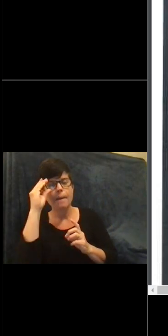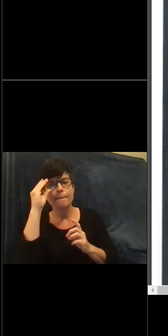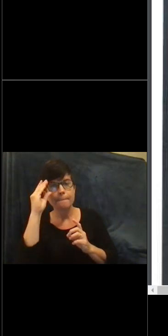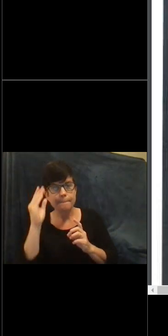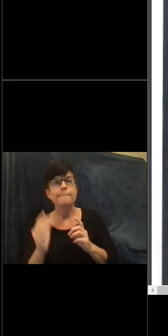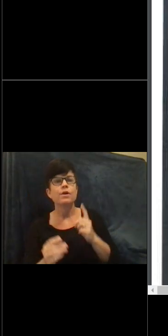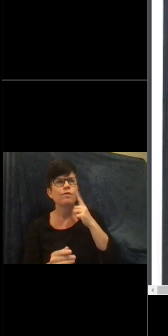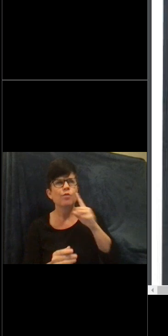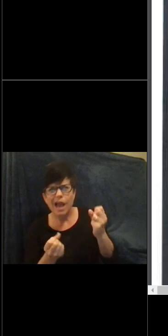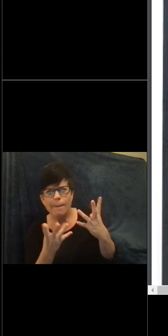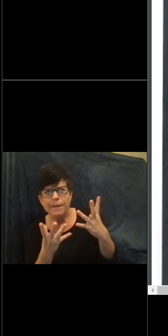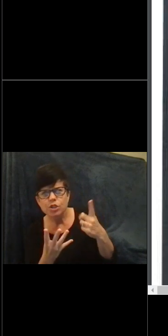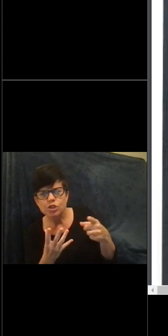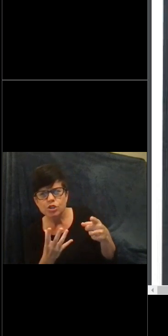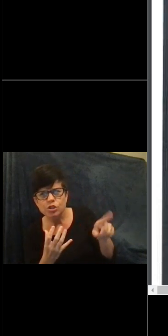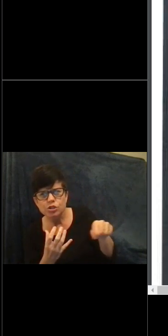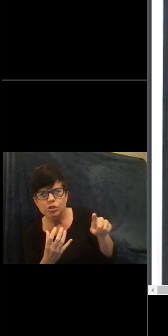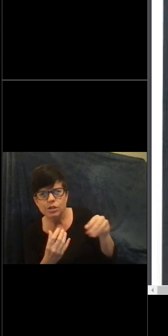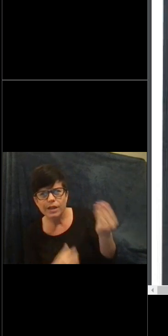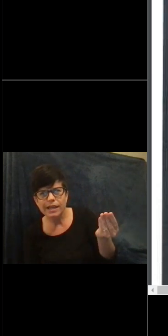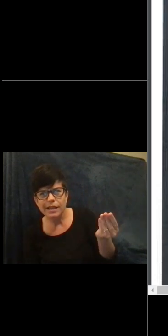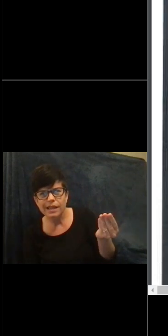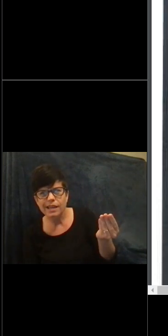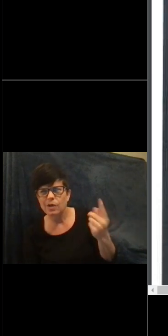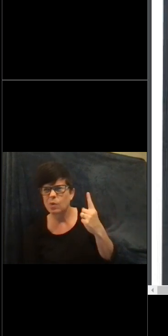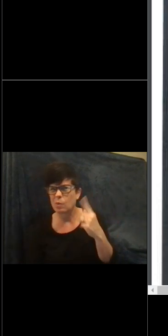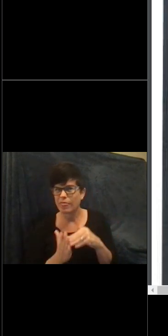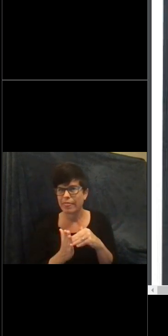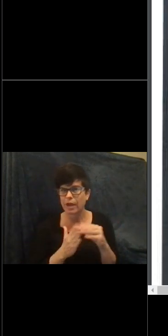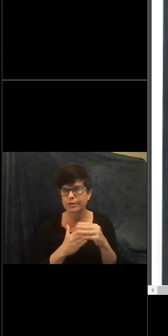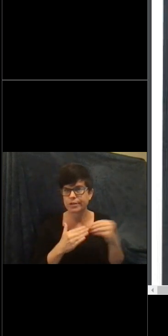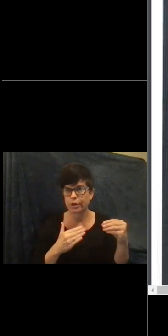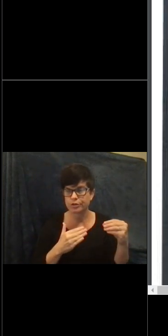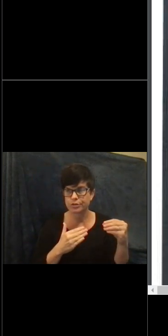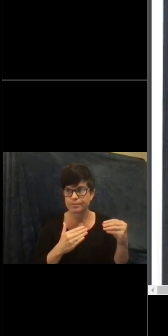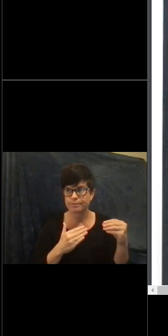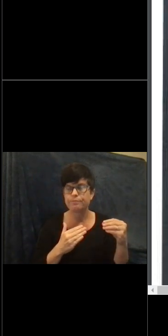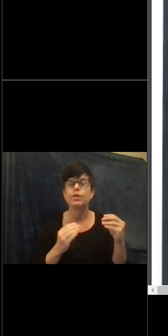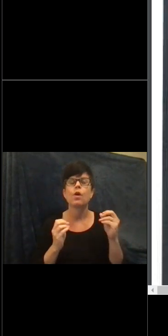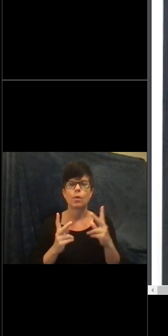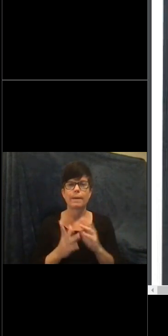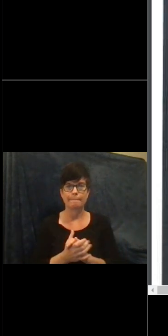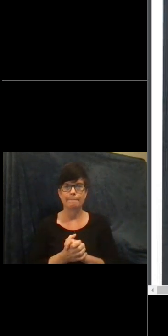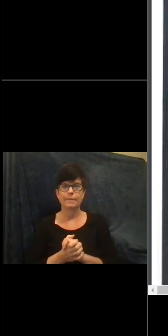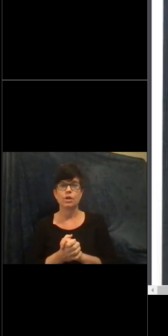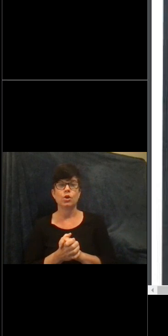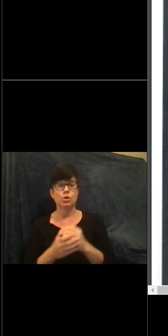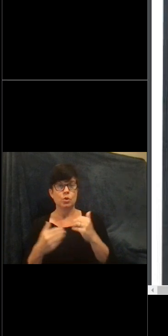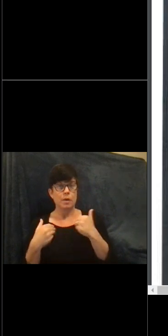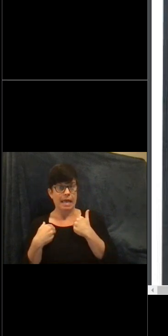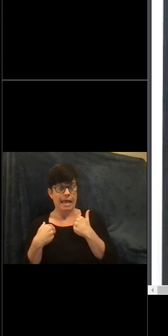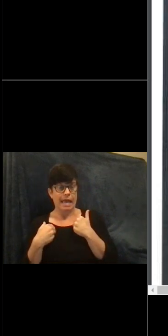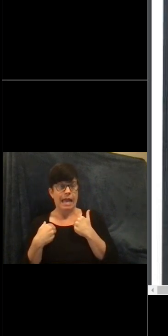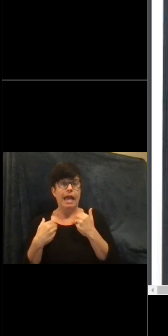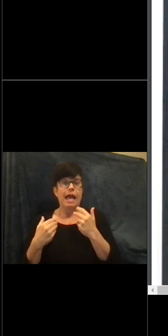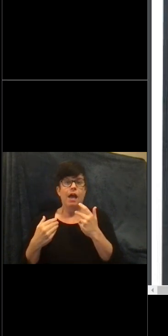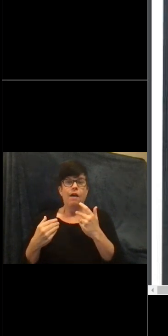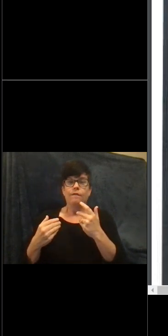for how much? I think it was $1,000. So we have an appraisal that we